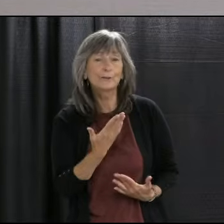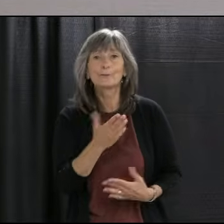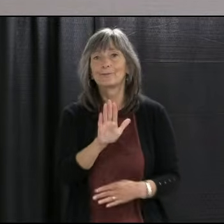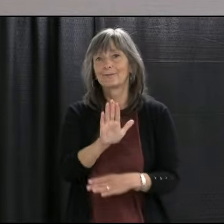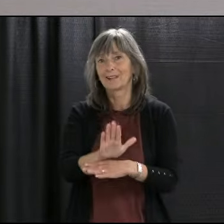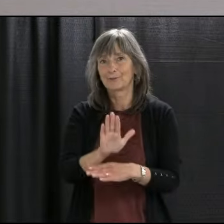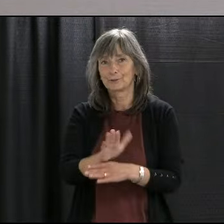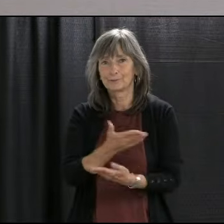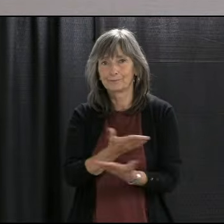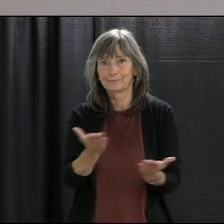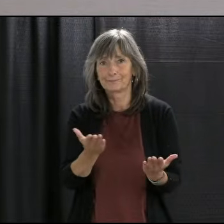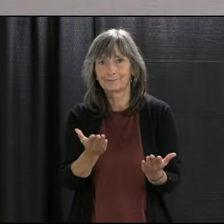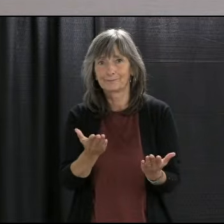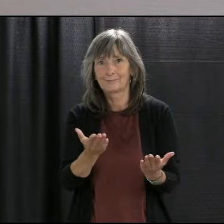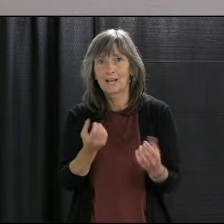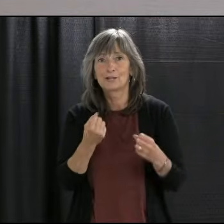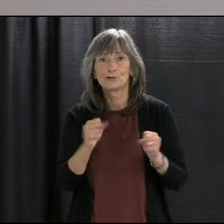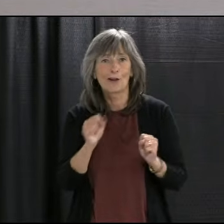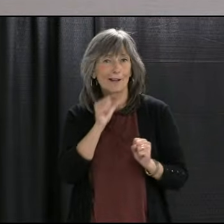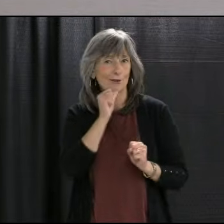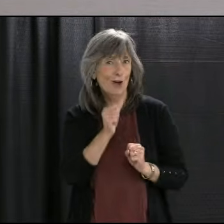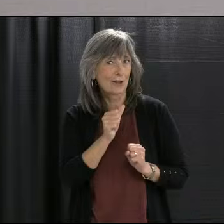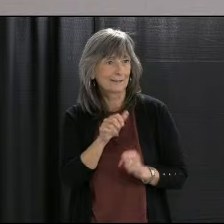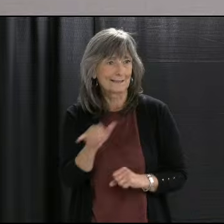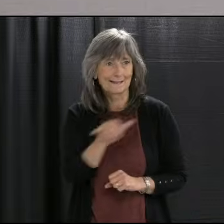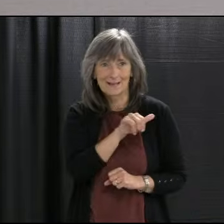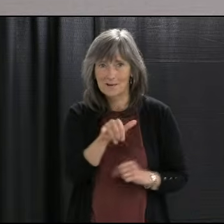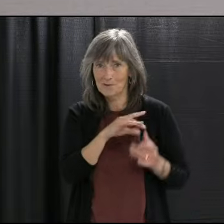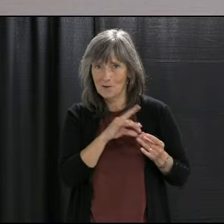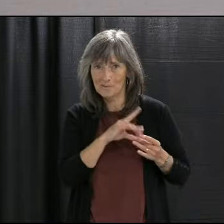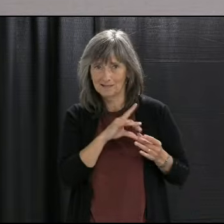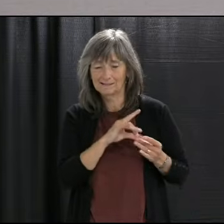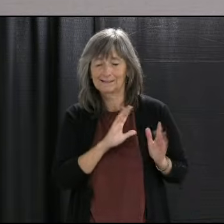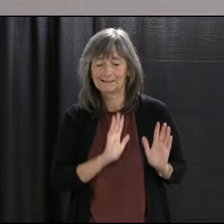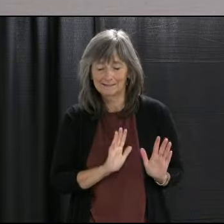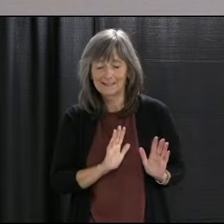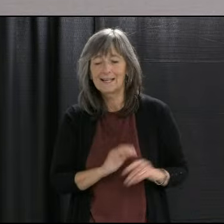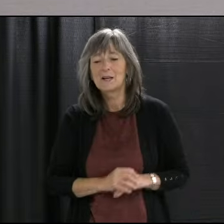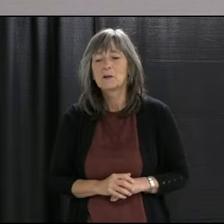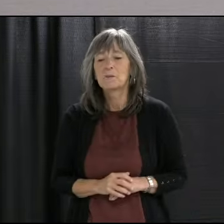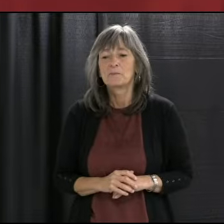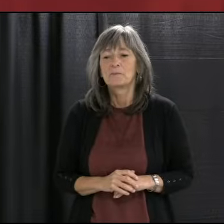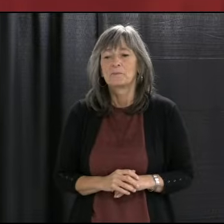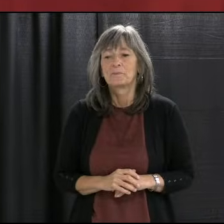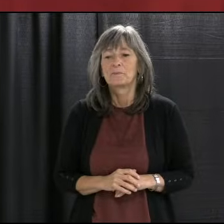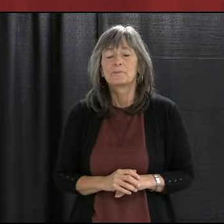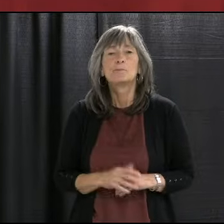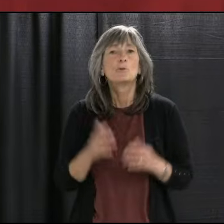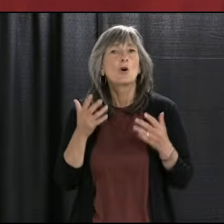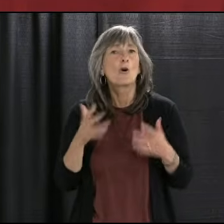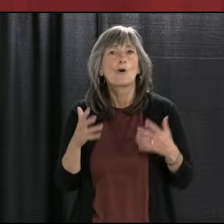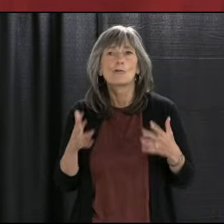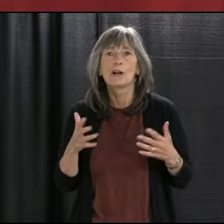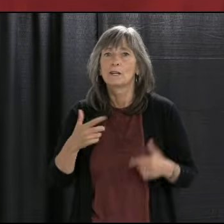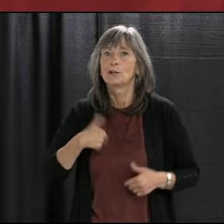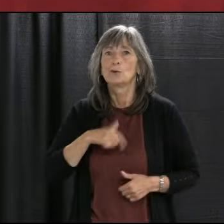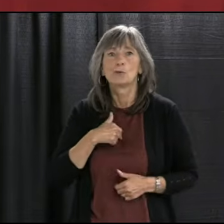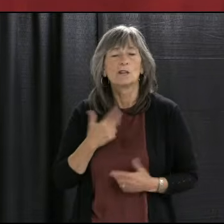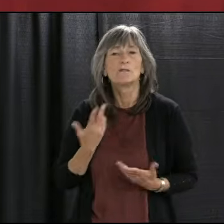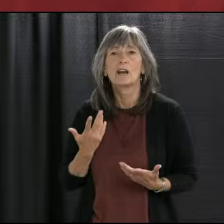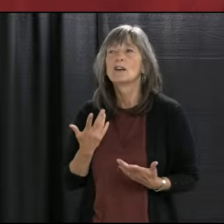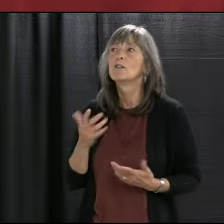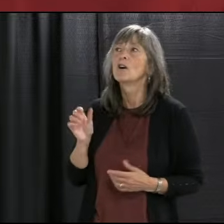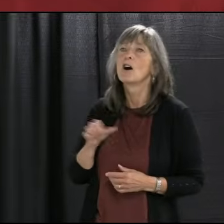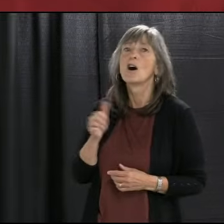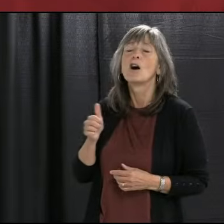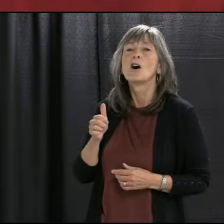everyone. I'll try not to repeat some of the things that's already been said, but we already have had reports of